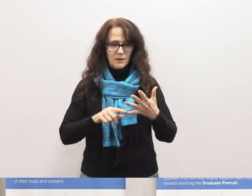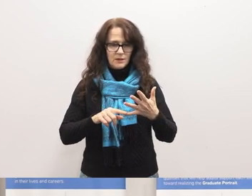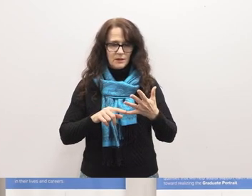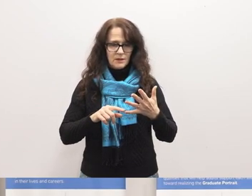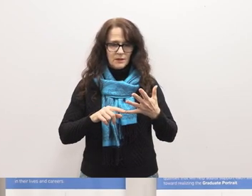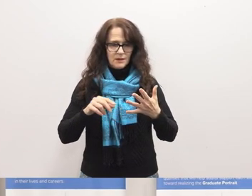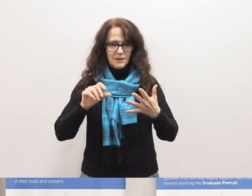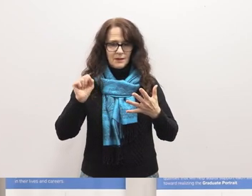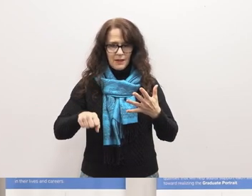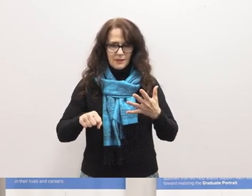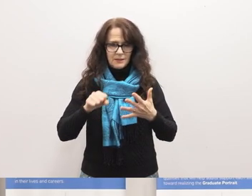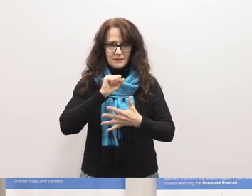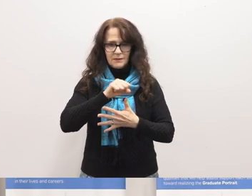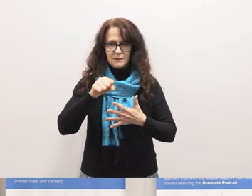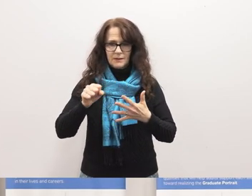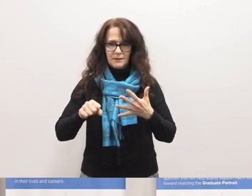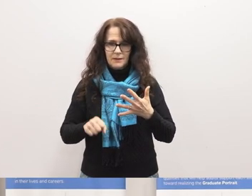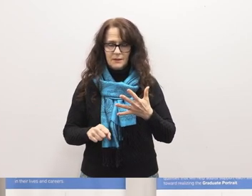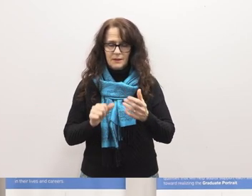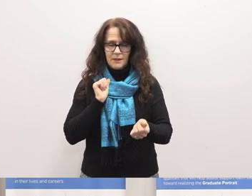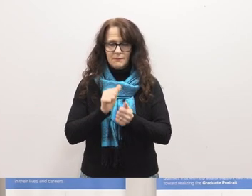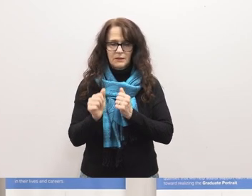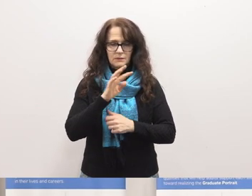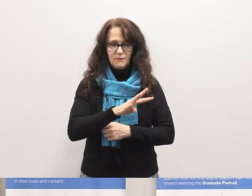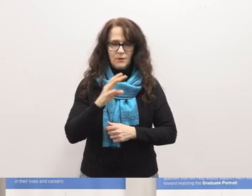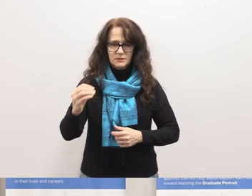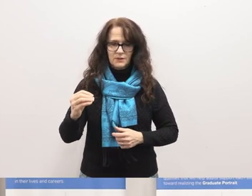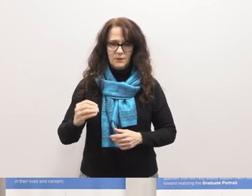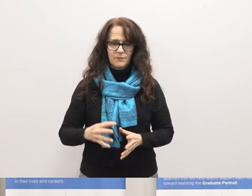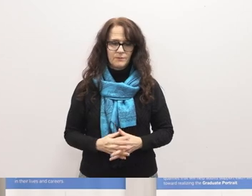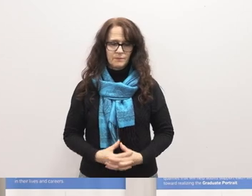vote? Aye. Thank you. That passes 4-0.